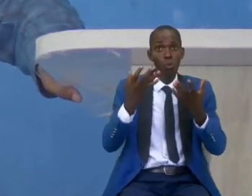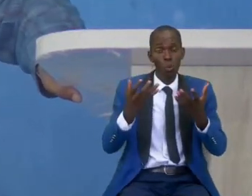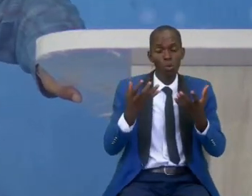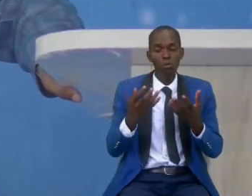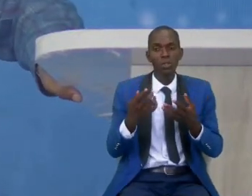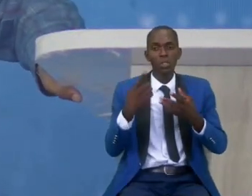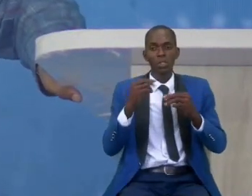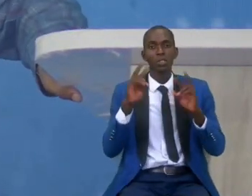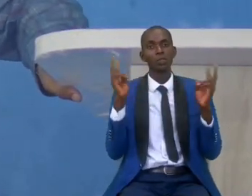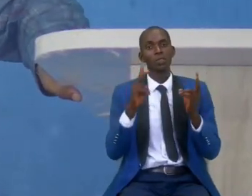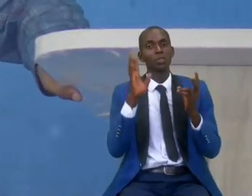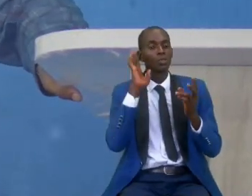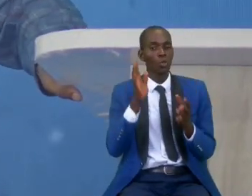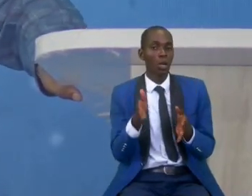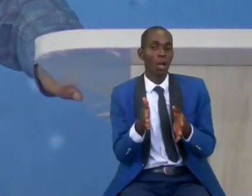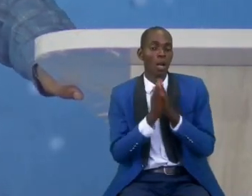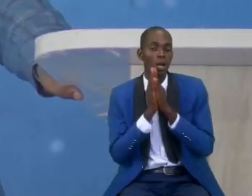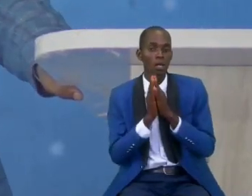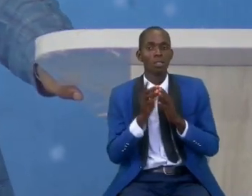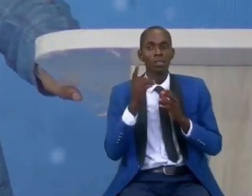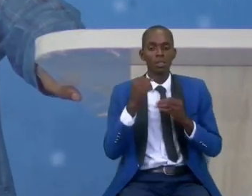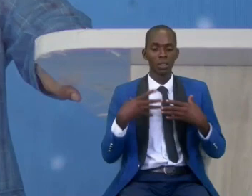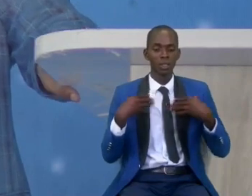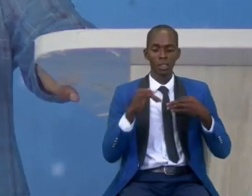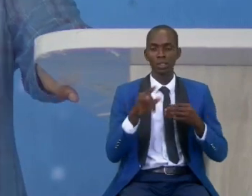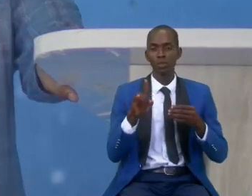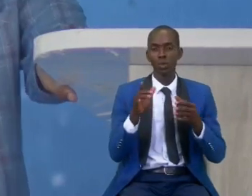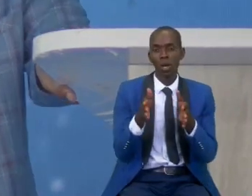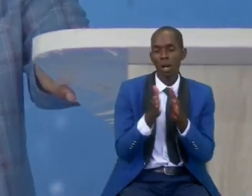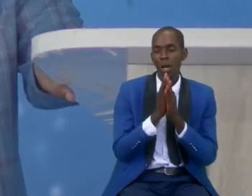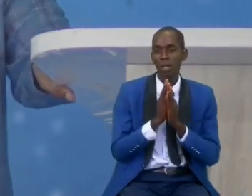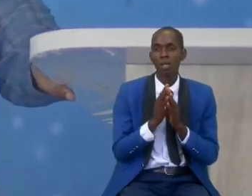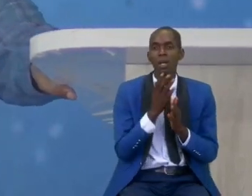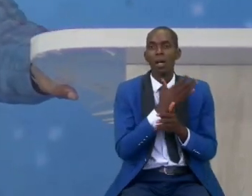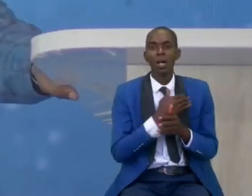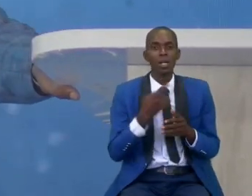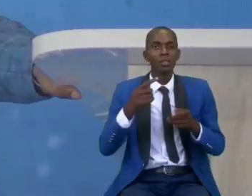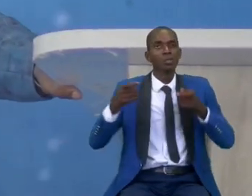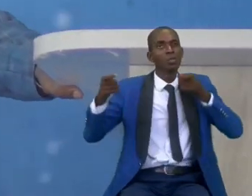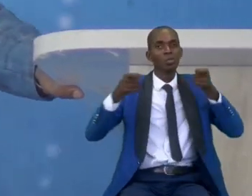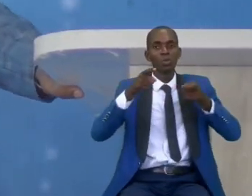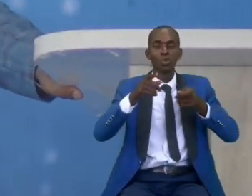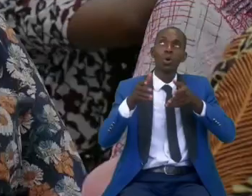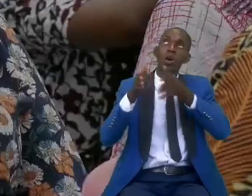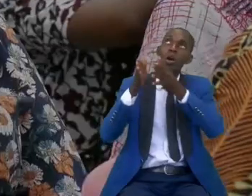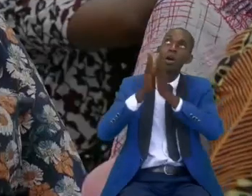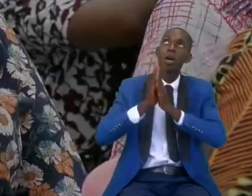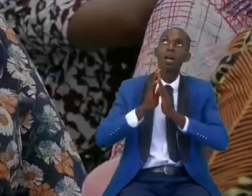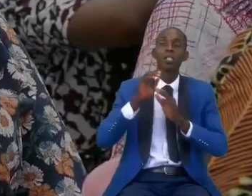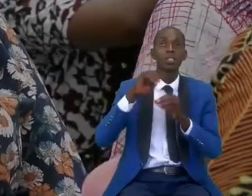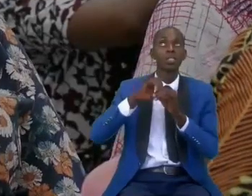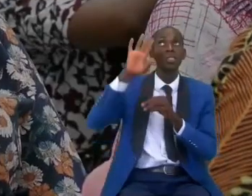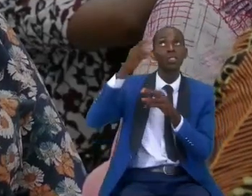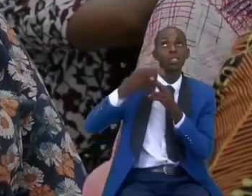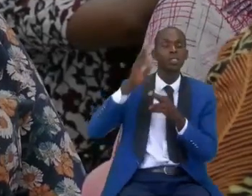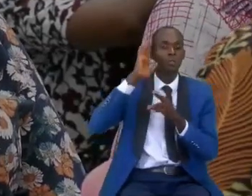and the dominion you ask, he will give it to you in that name.